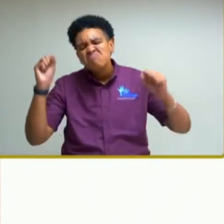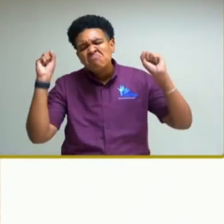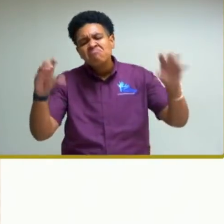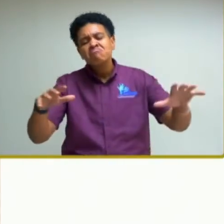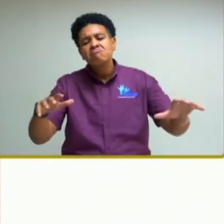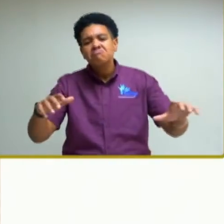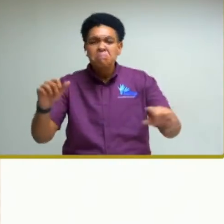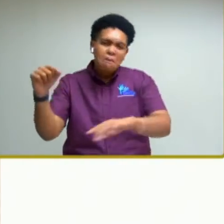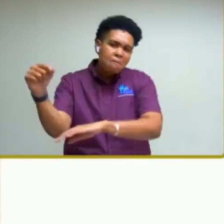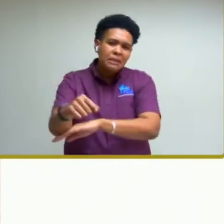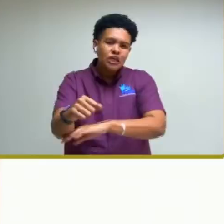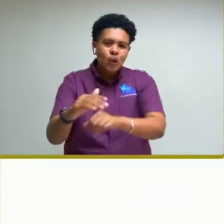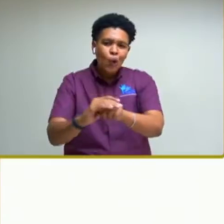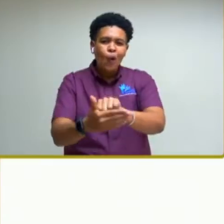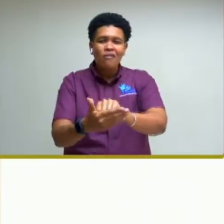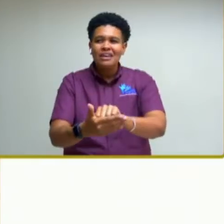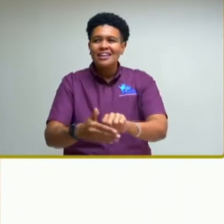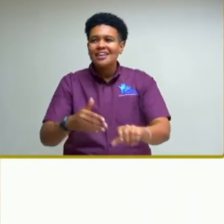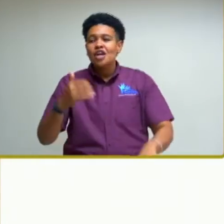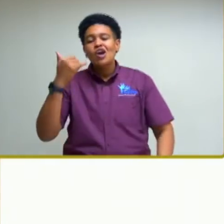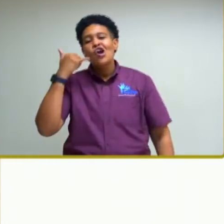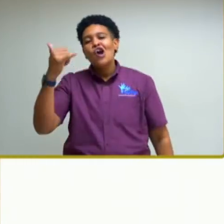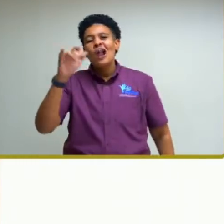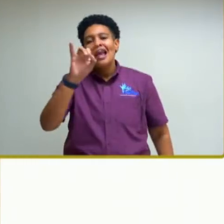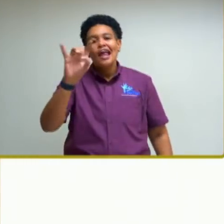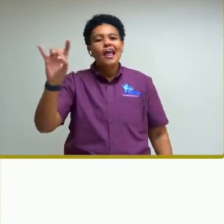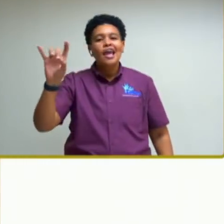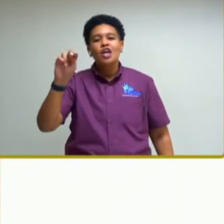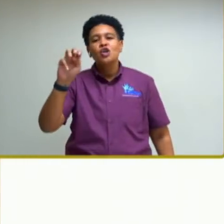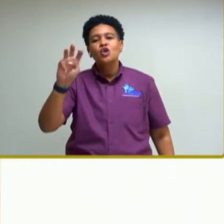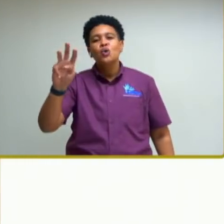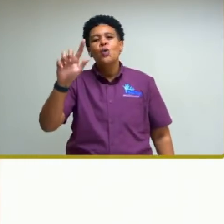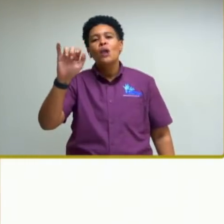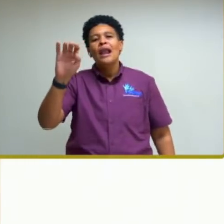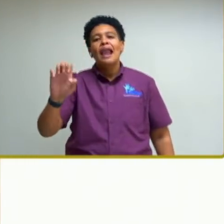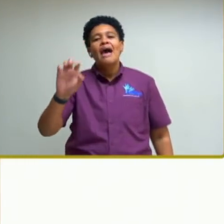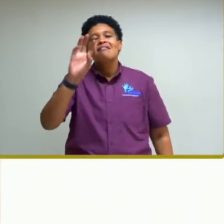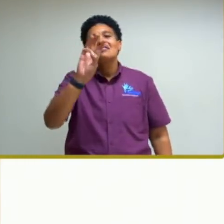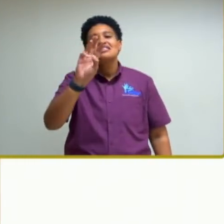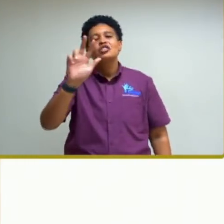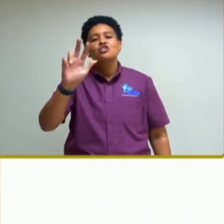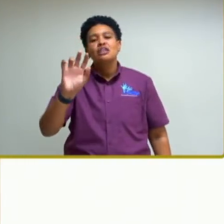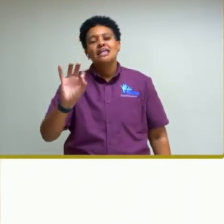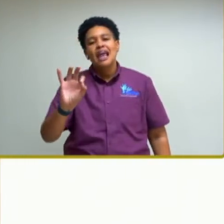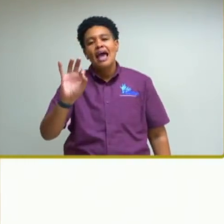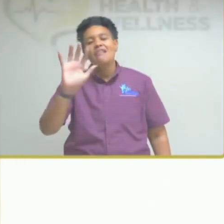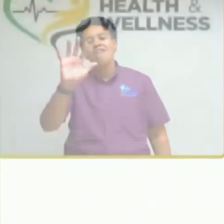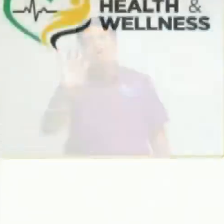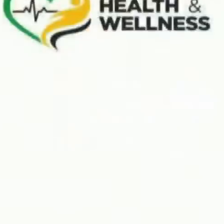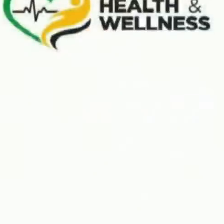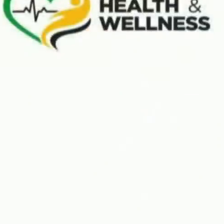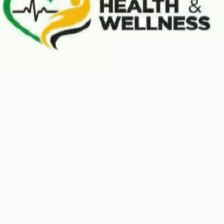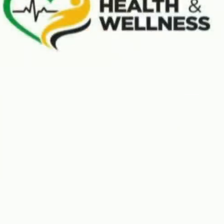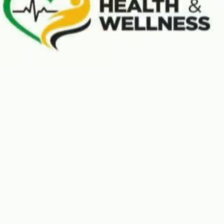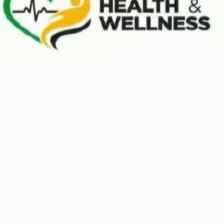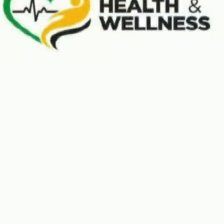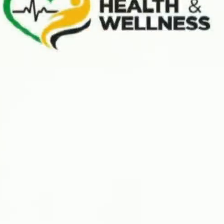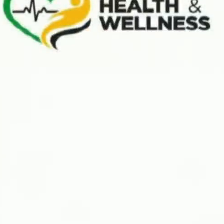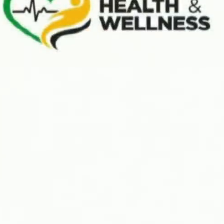Beat COVID-19. Call 888 New Life, 639-5433.